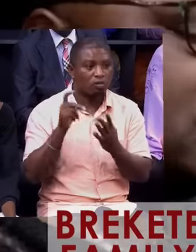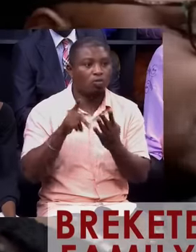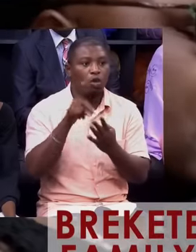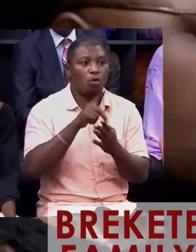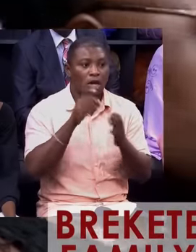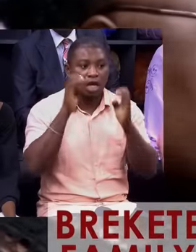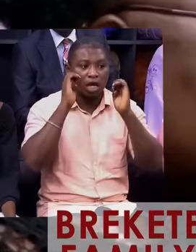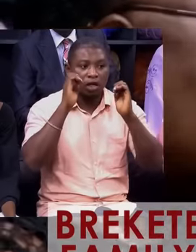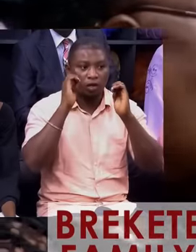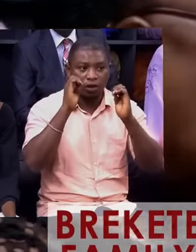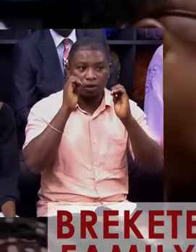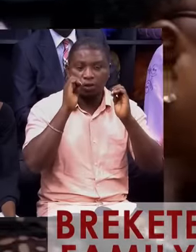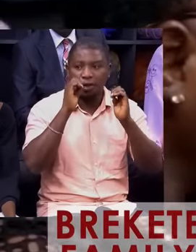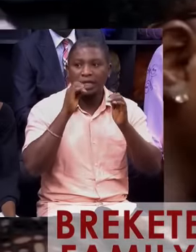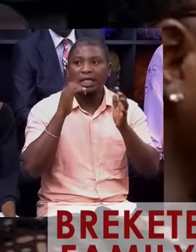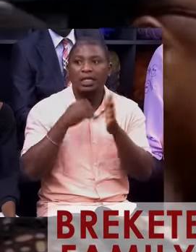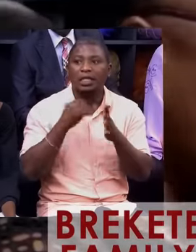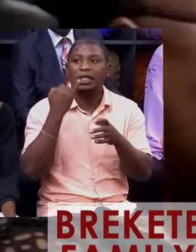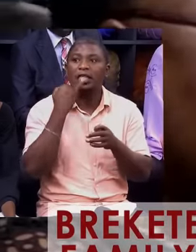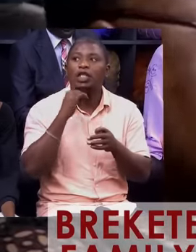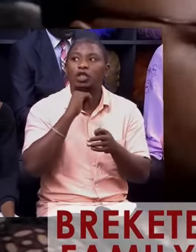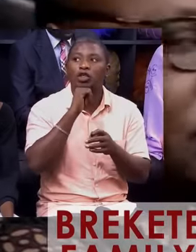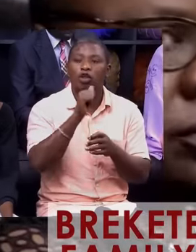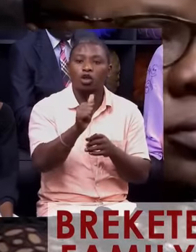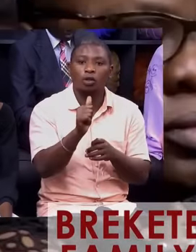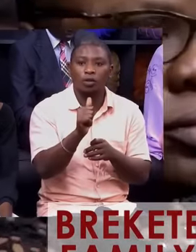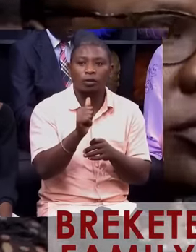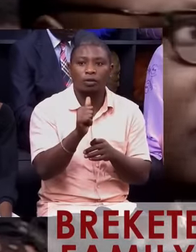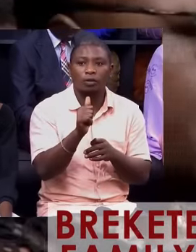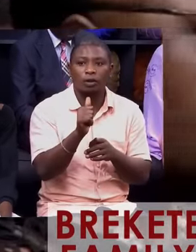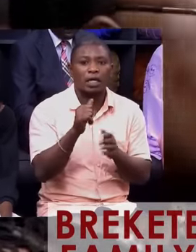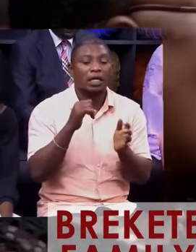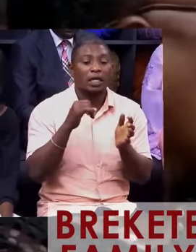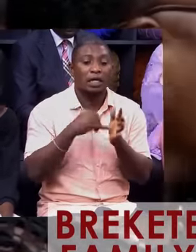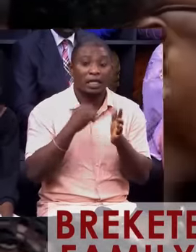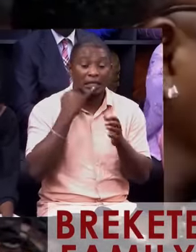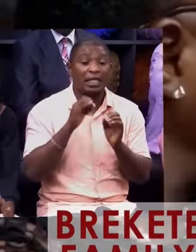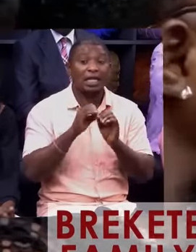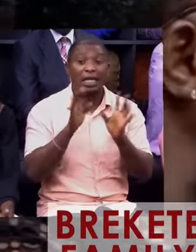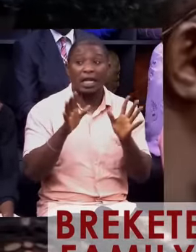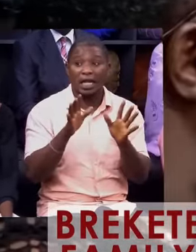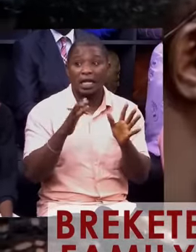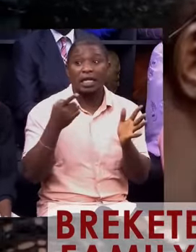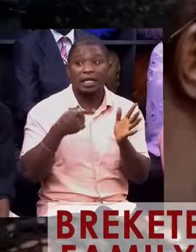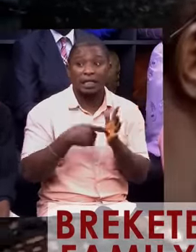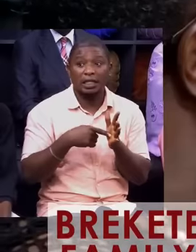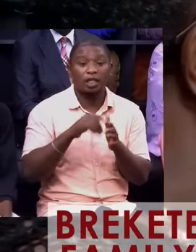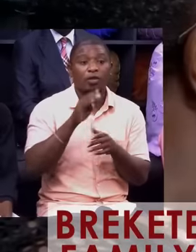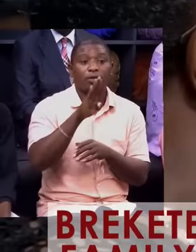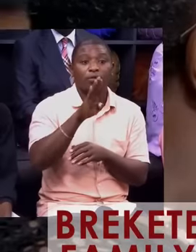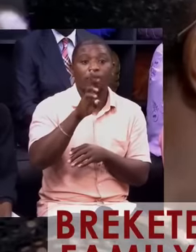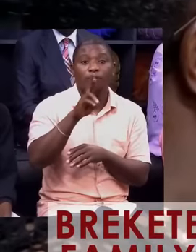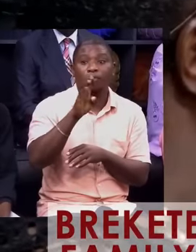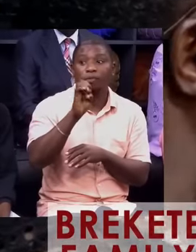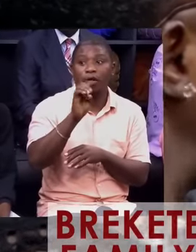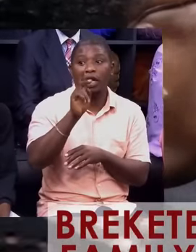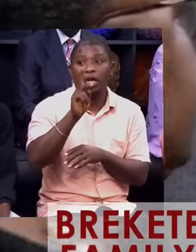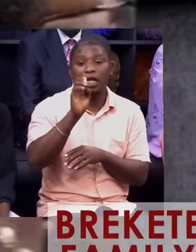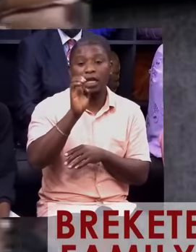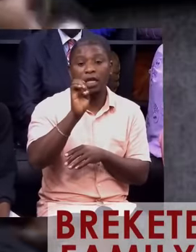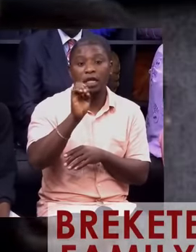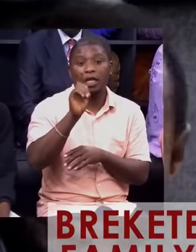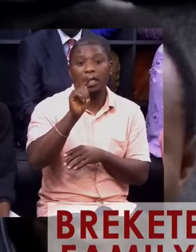education um it is not uh it is clear breaket a family is not against vaccination or